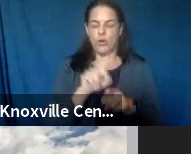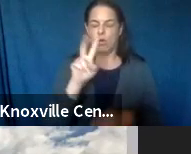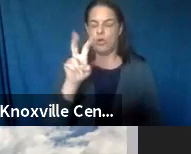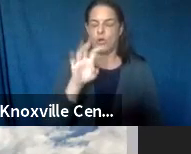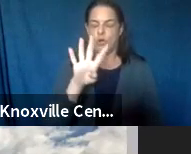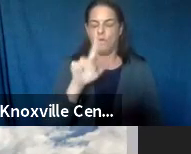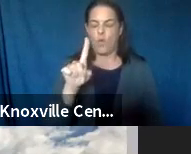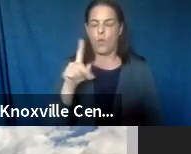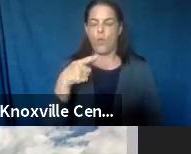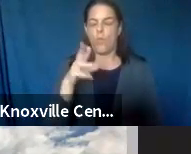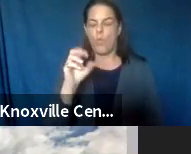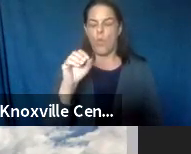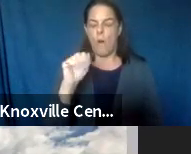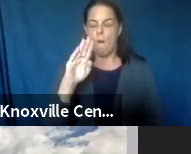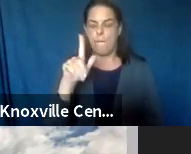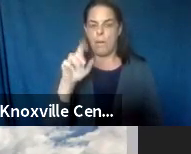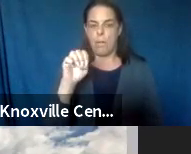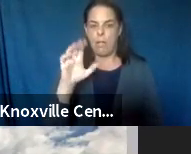241 probable cases.